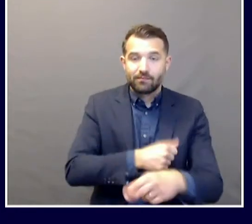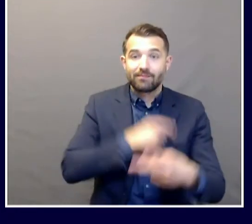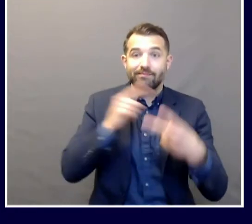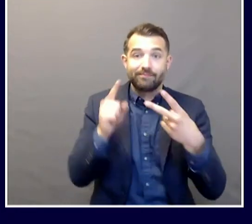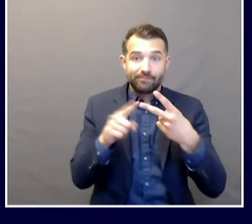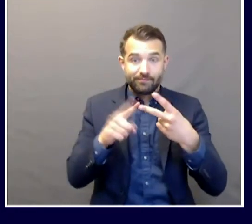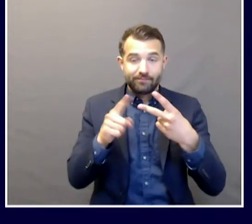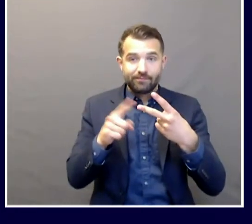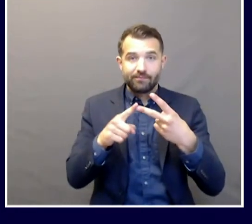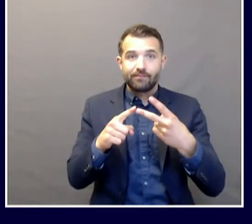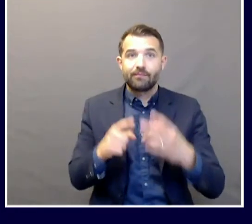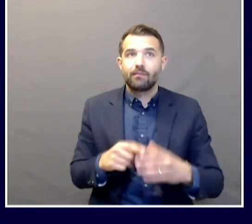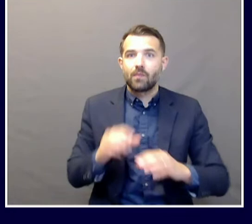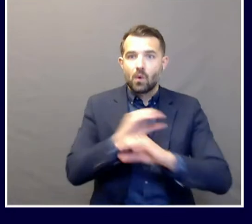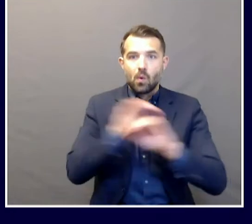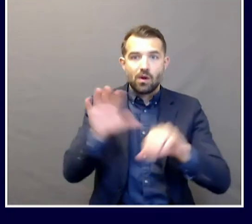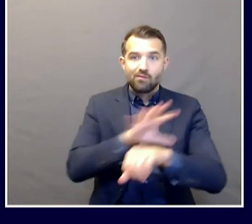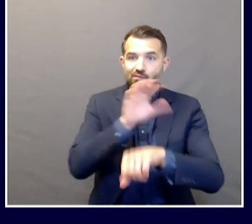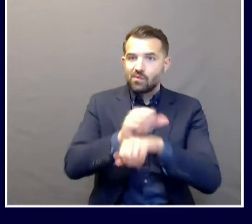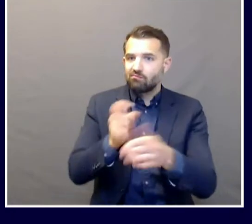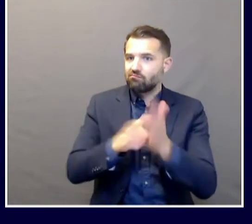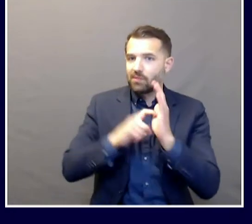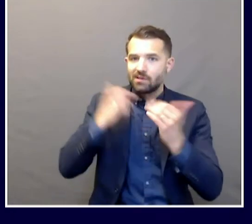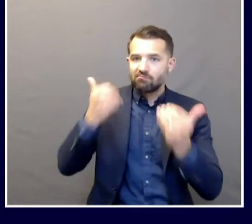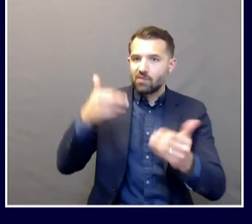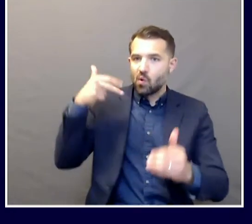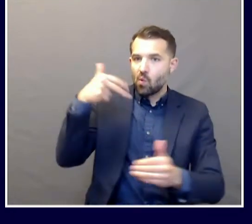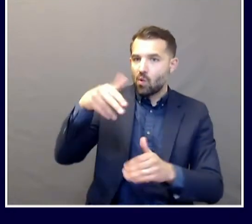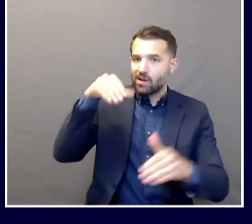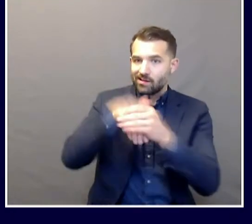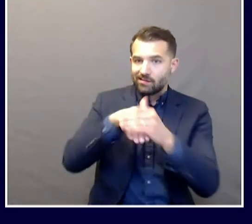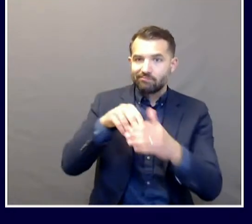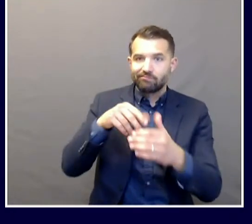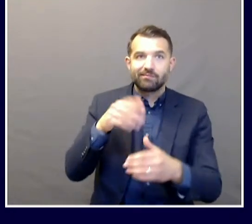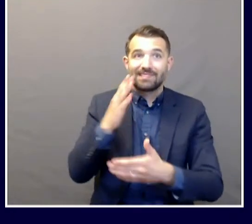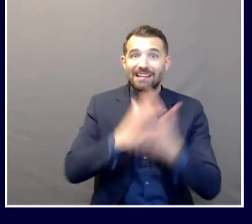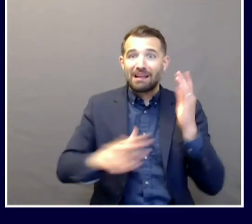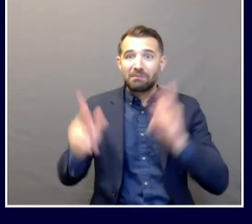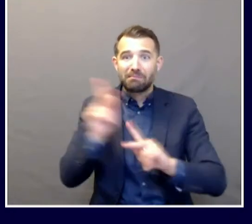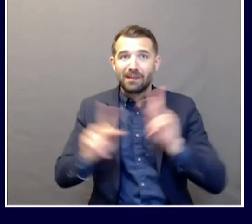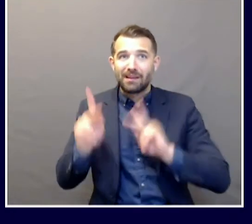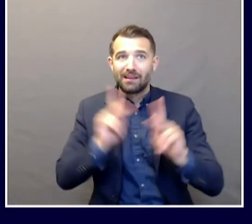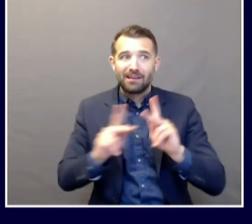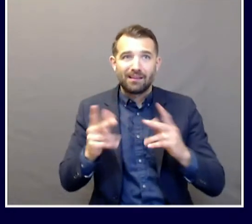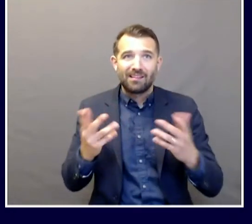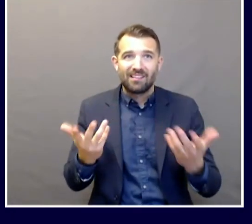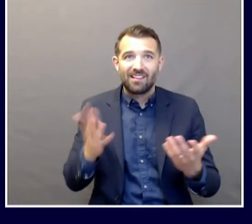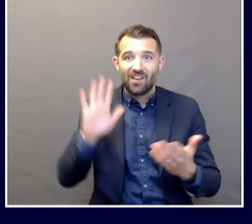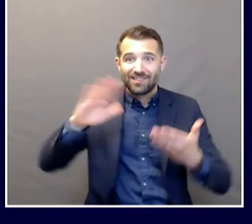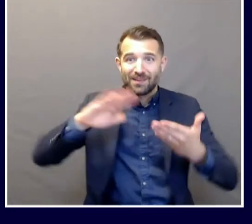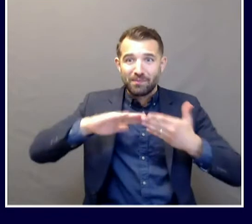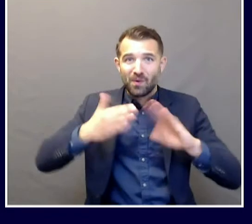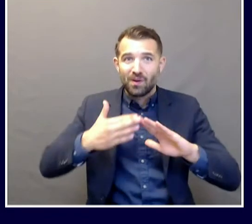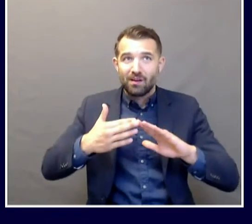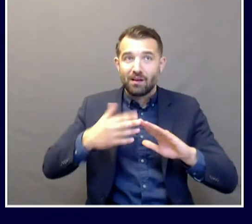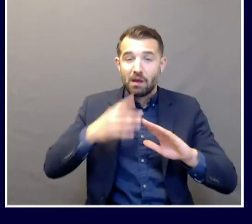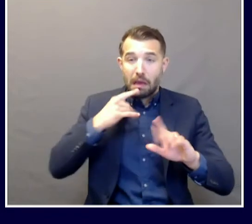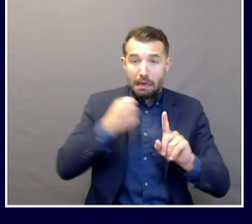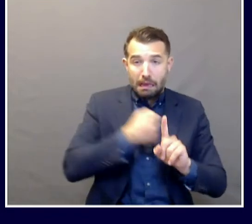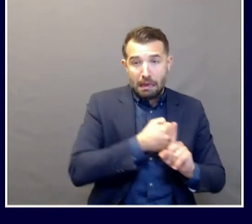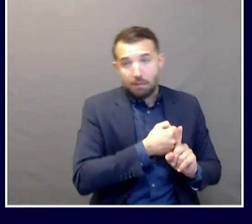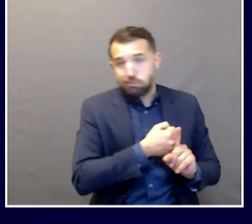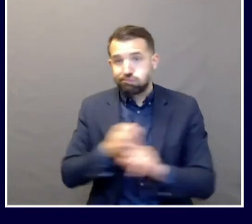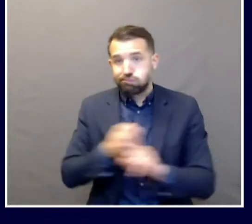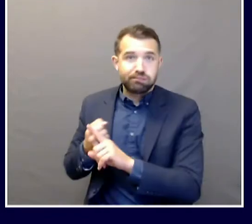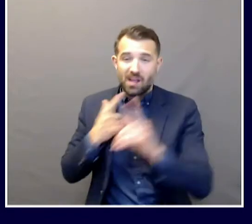who are vulnerable, hard to reach, and disproportionately affected, they don't have control over their schedule. If you're working, you